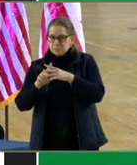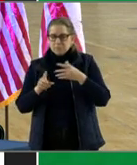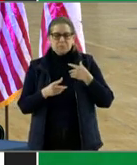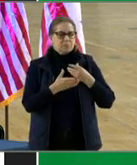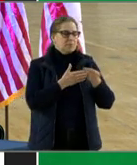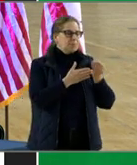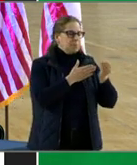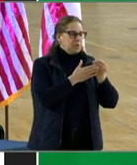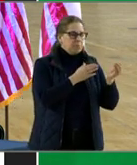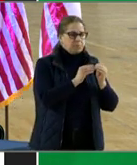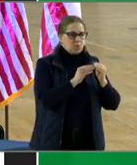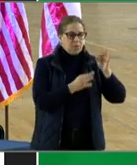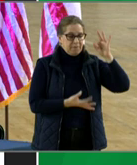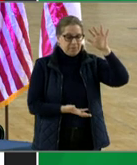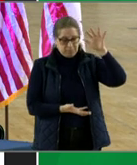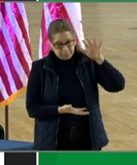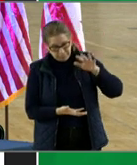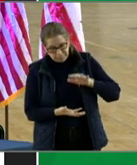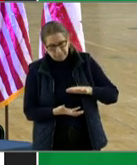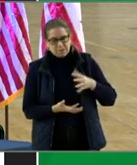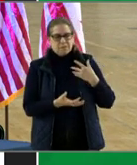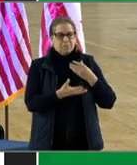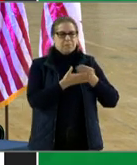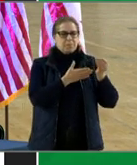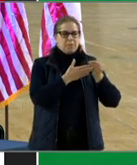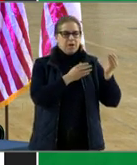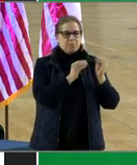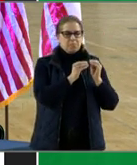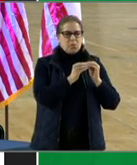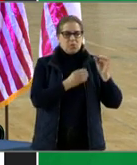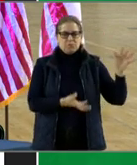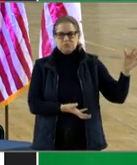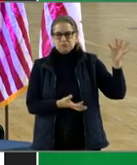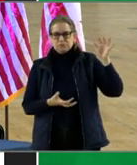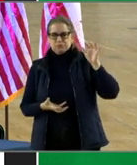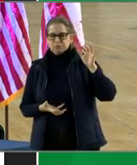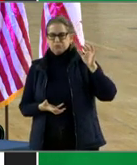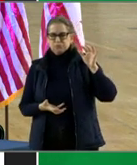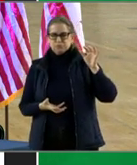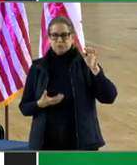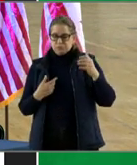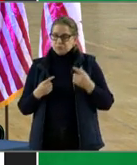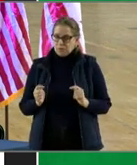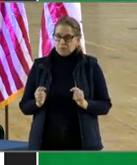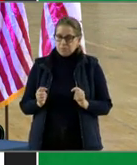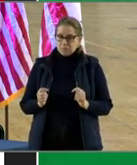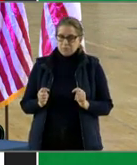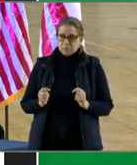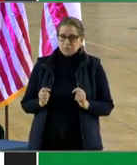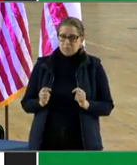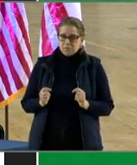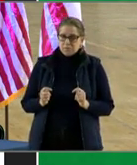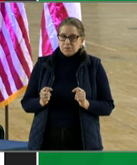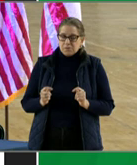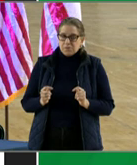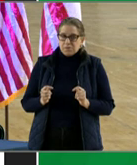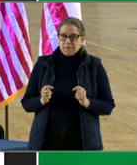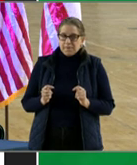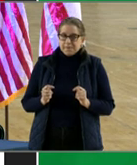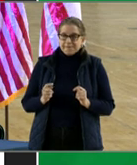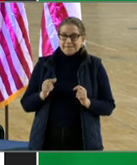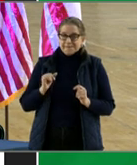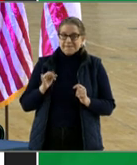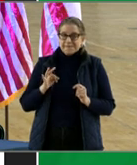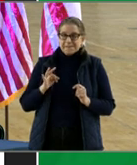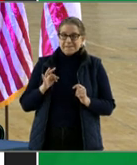to procure these things. We're not near on some of these things where we need to be right now, but